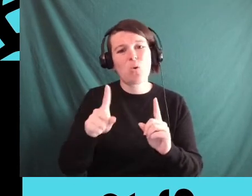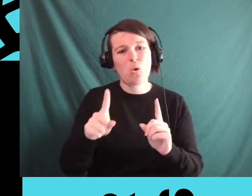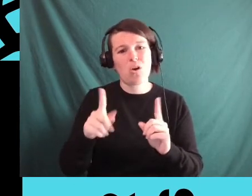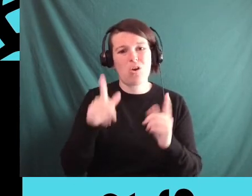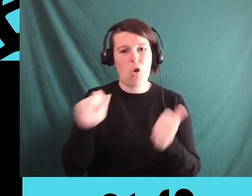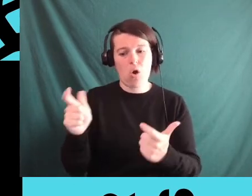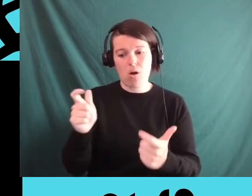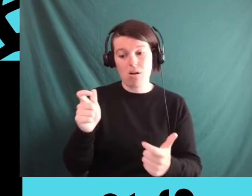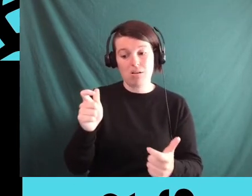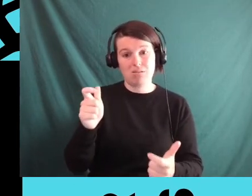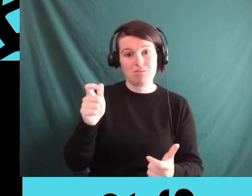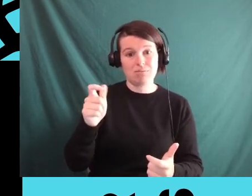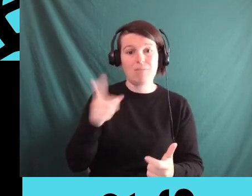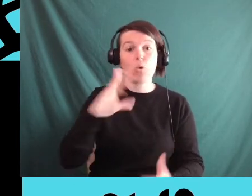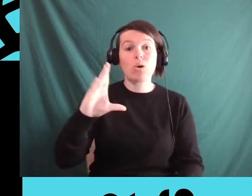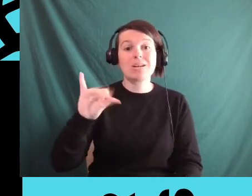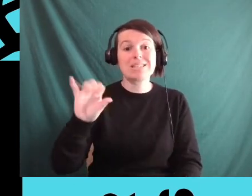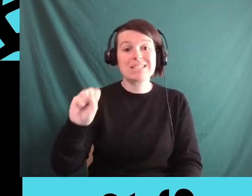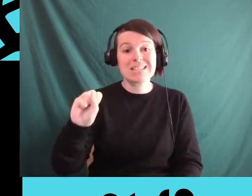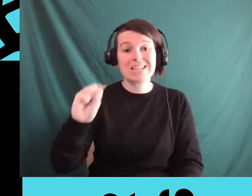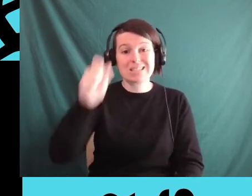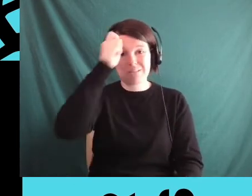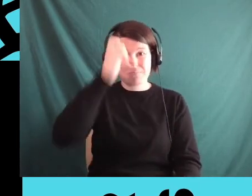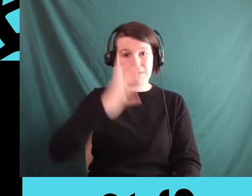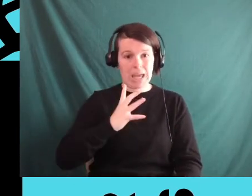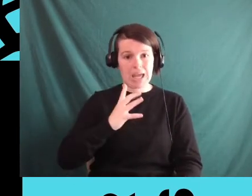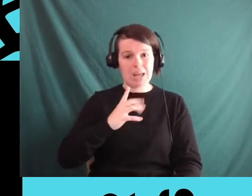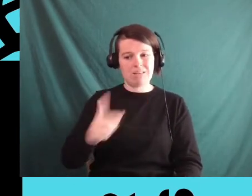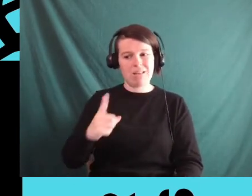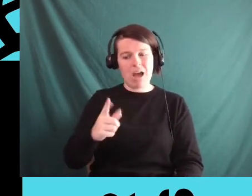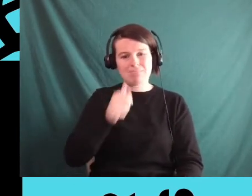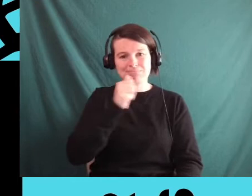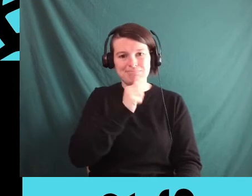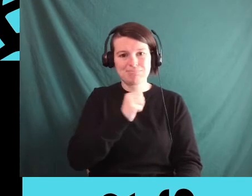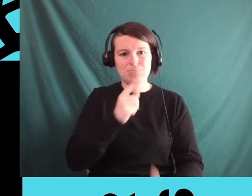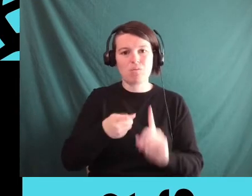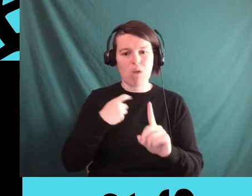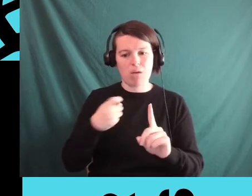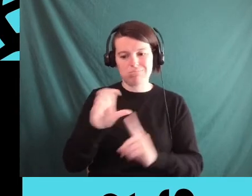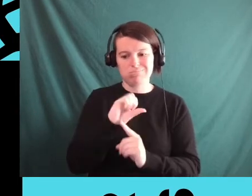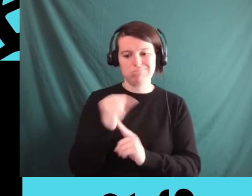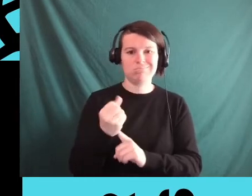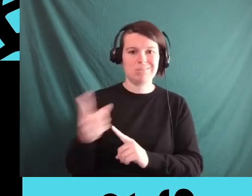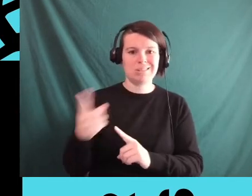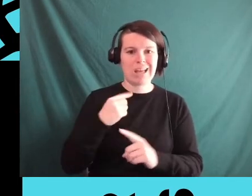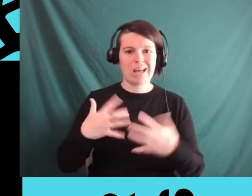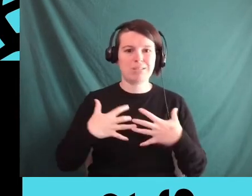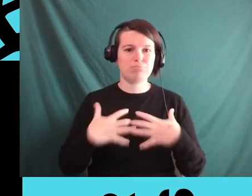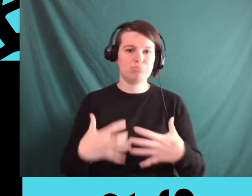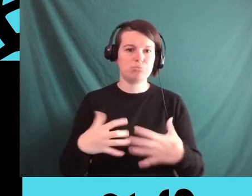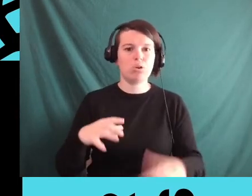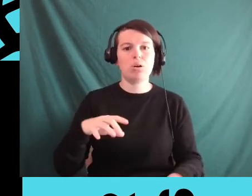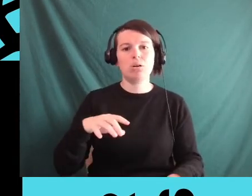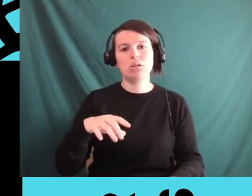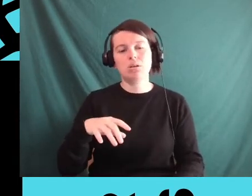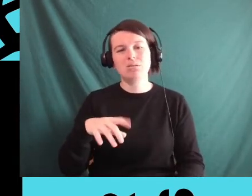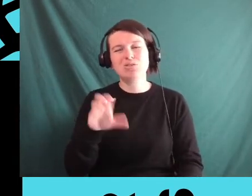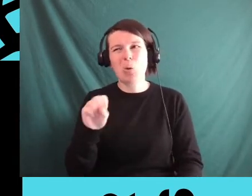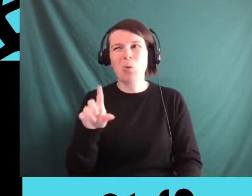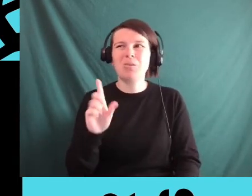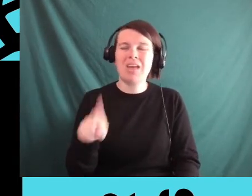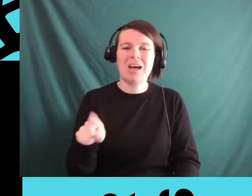who suffer from gynecomastia, which is a condition that causes breast growth. So these are